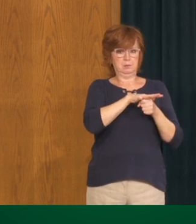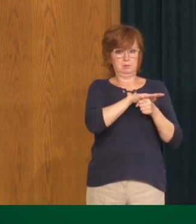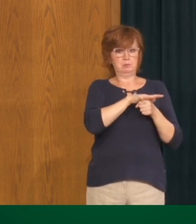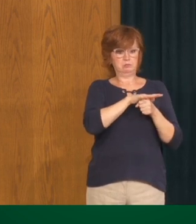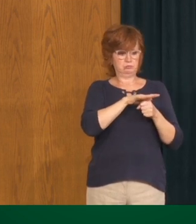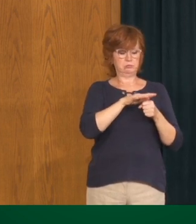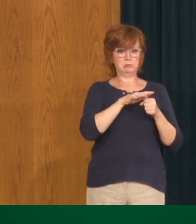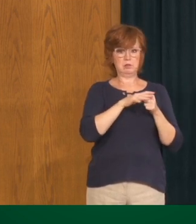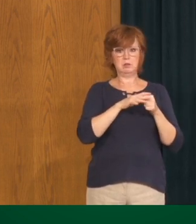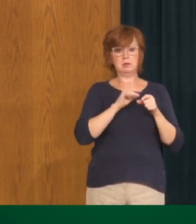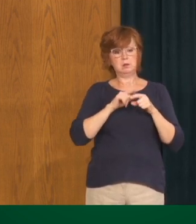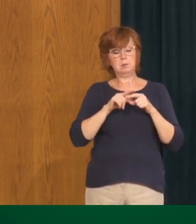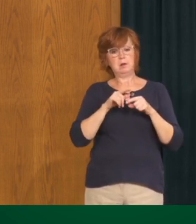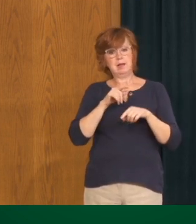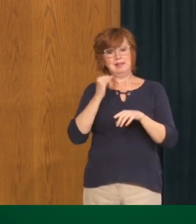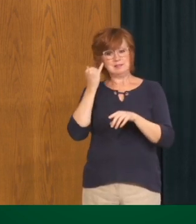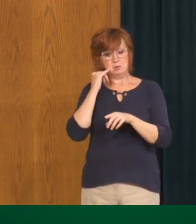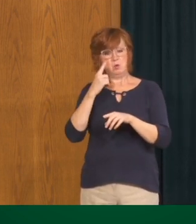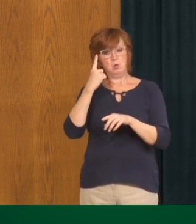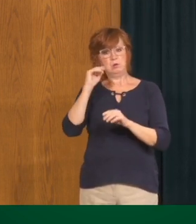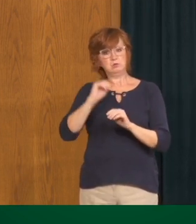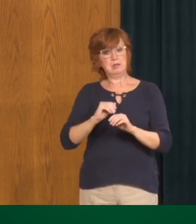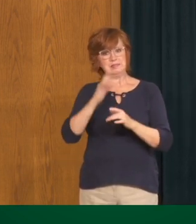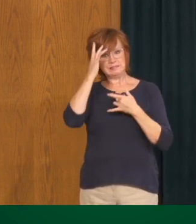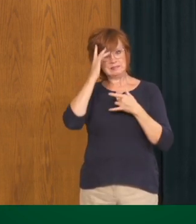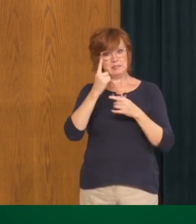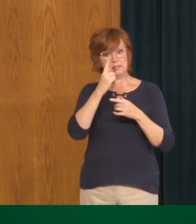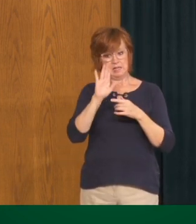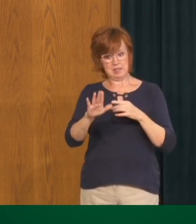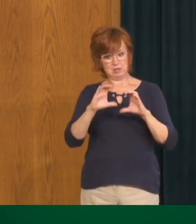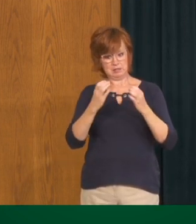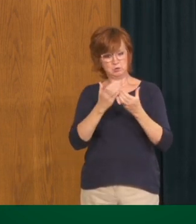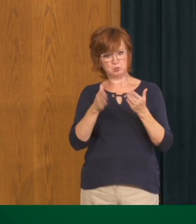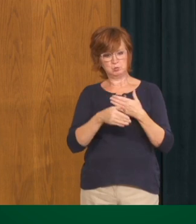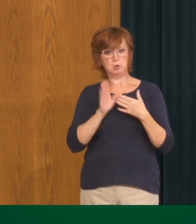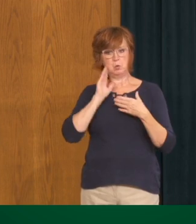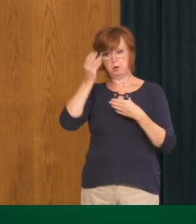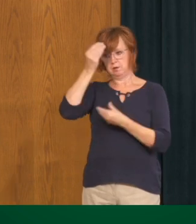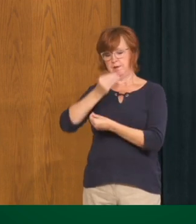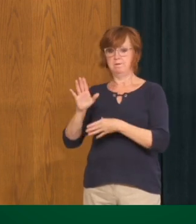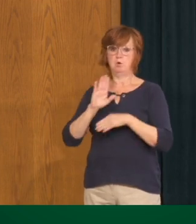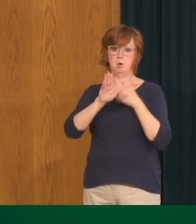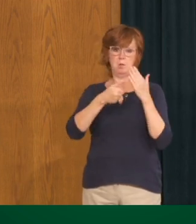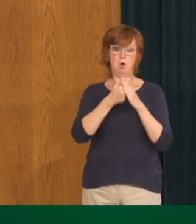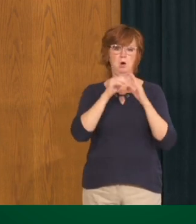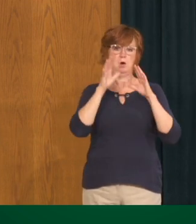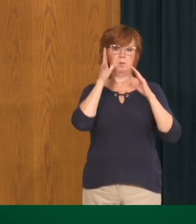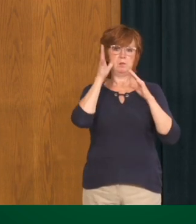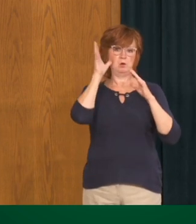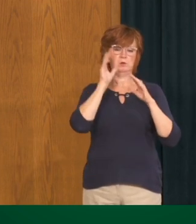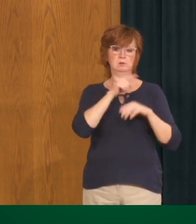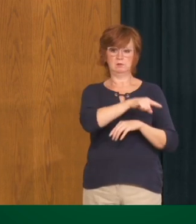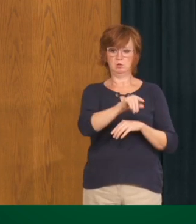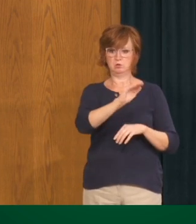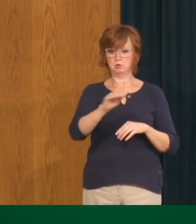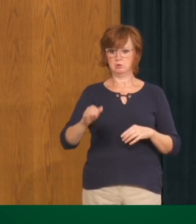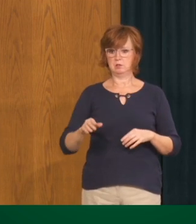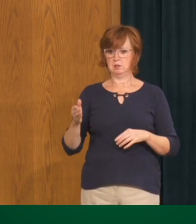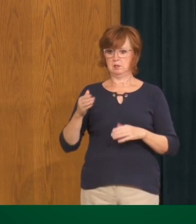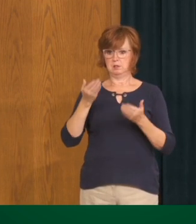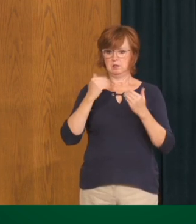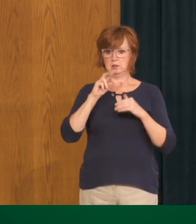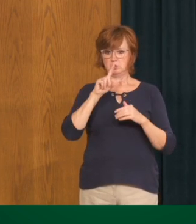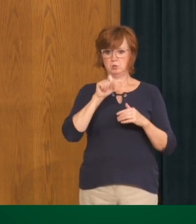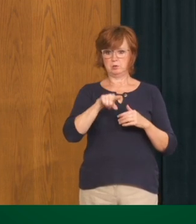notified as appropriate to self-monitor and seek testing as appropriate. We'll take our next question from the